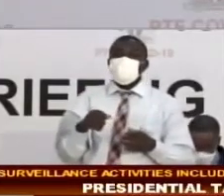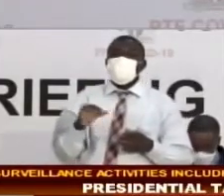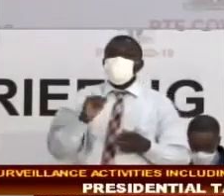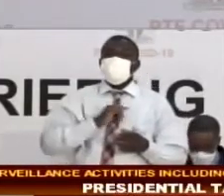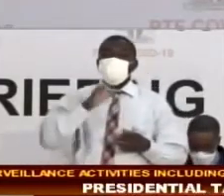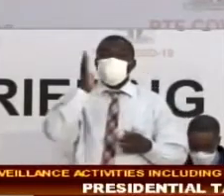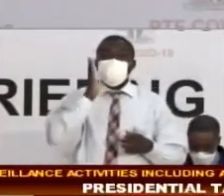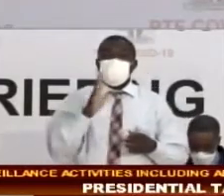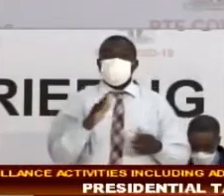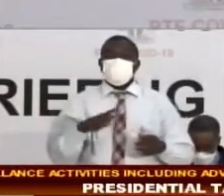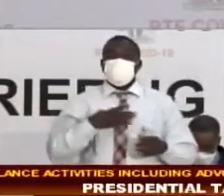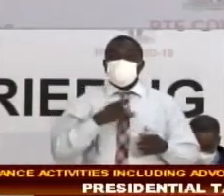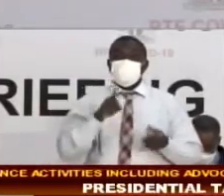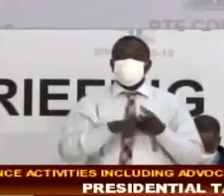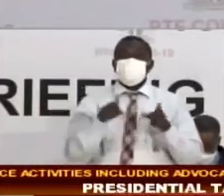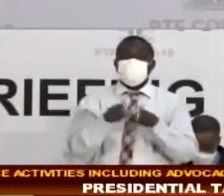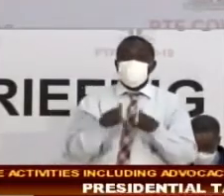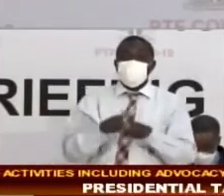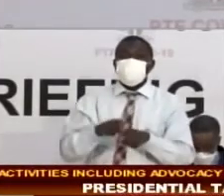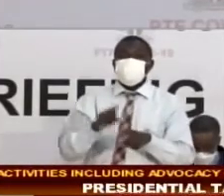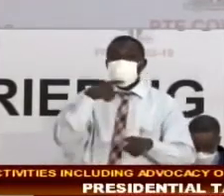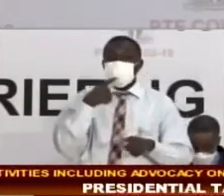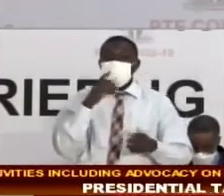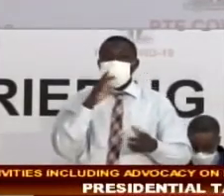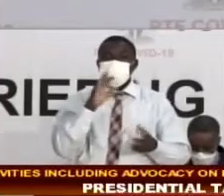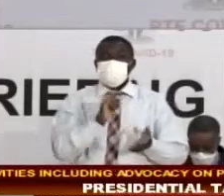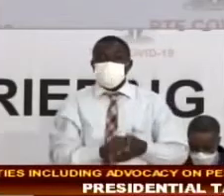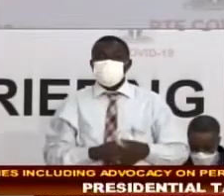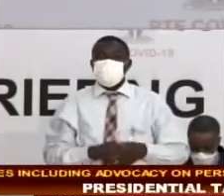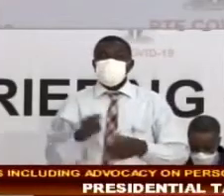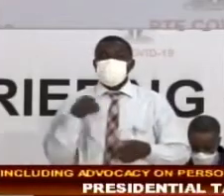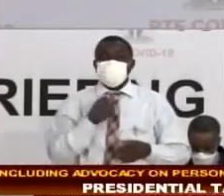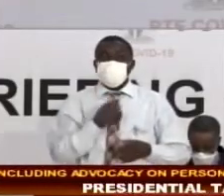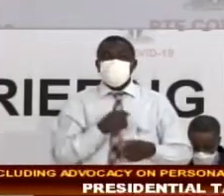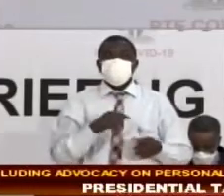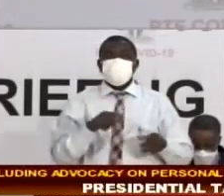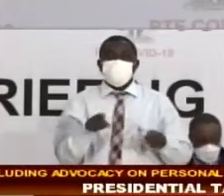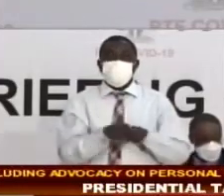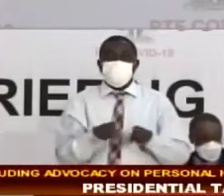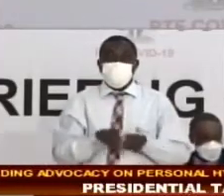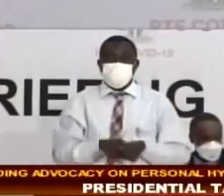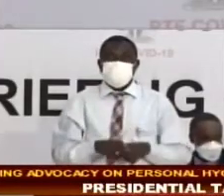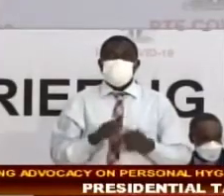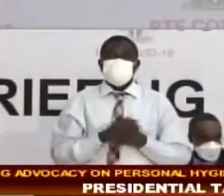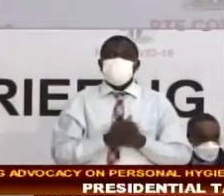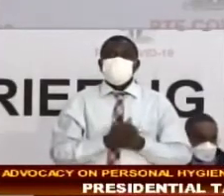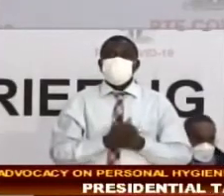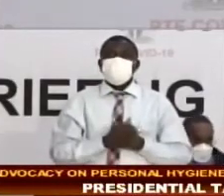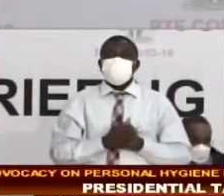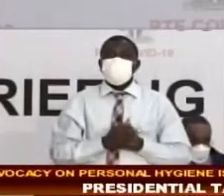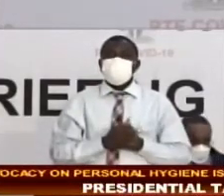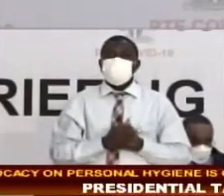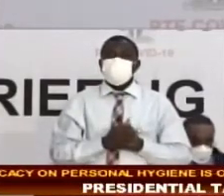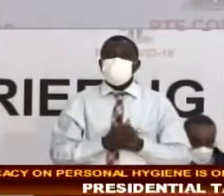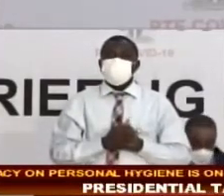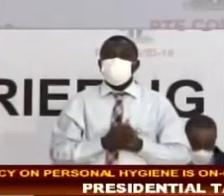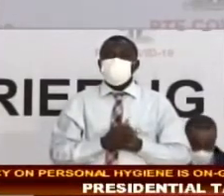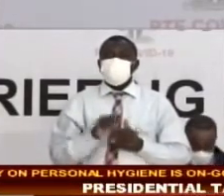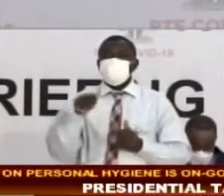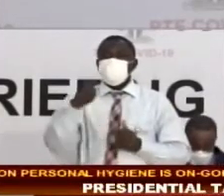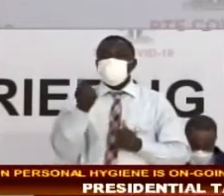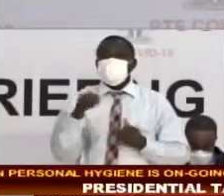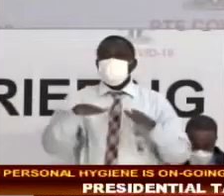like to also say that we're also, willing to work with any